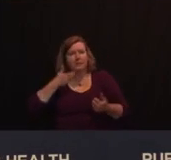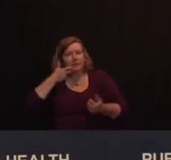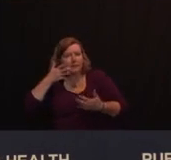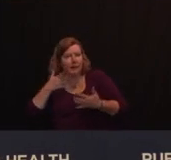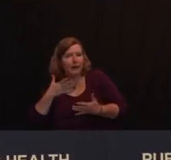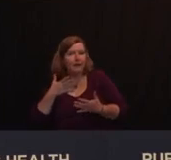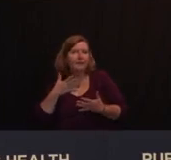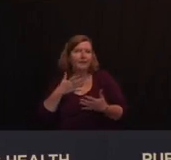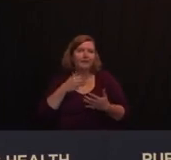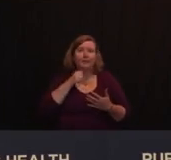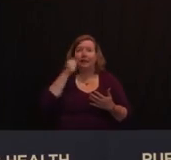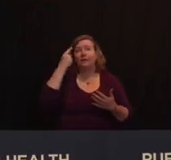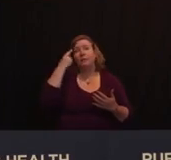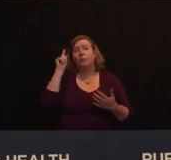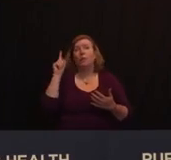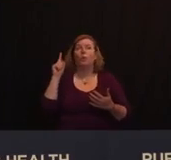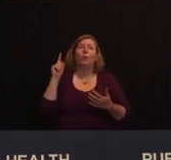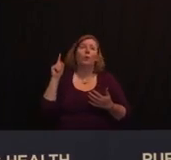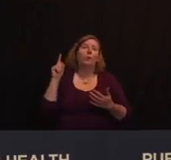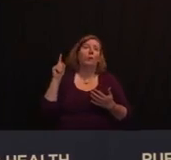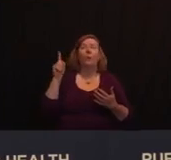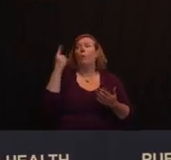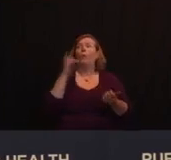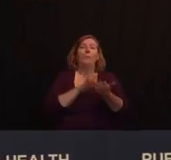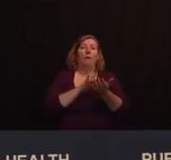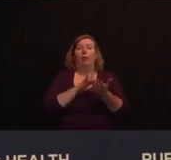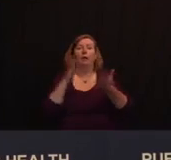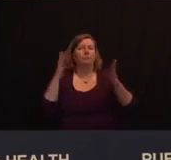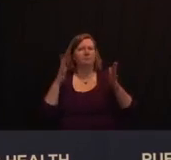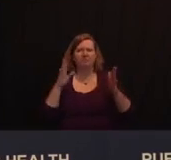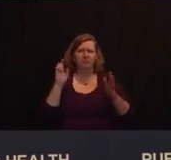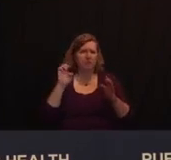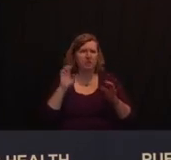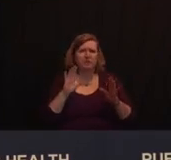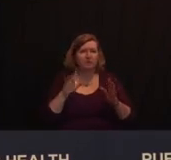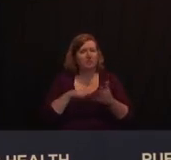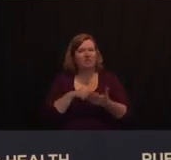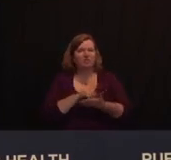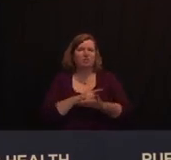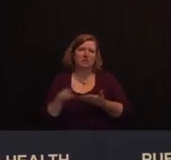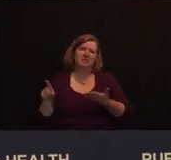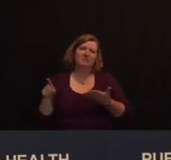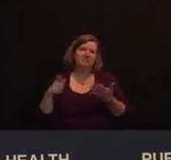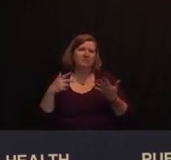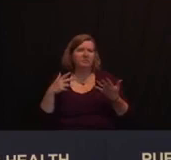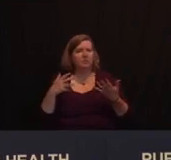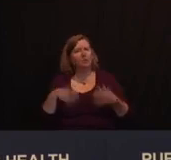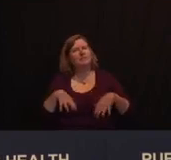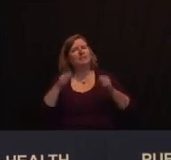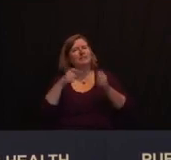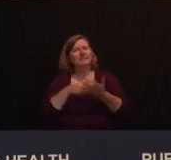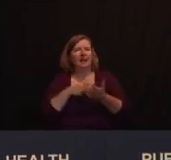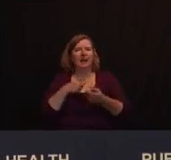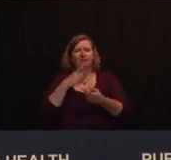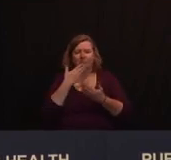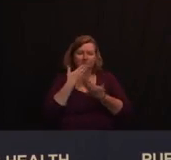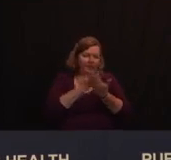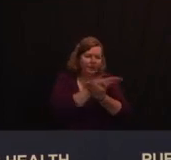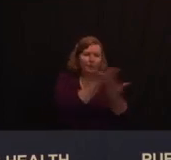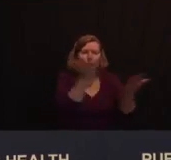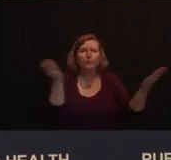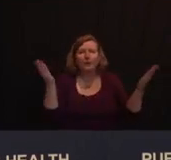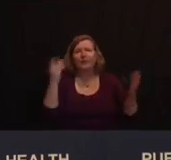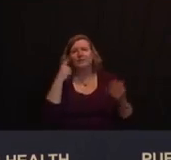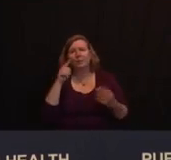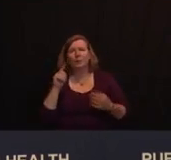the glory or for the certainly for the recognition, but in this week we take the time to thank them for being that